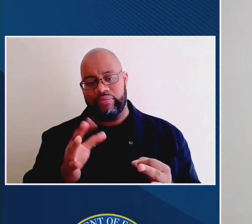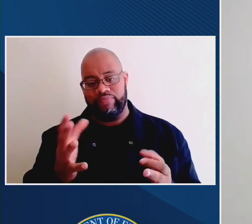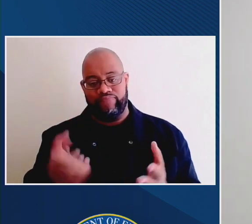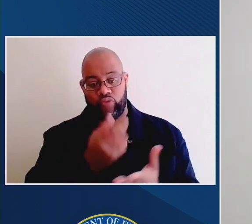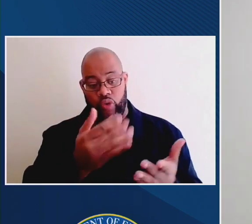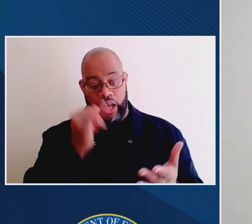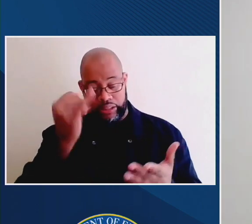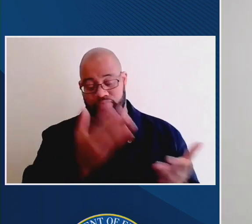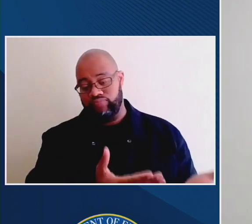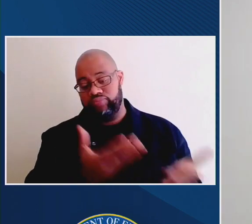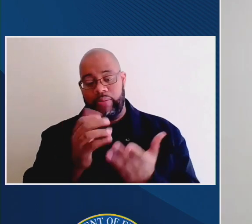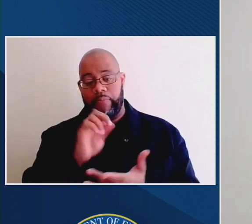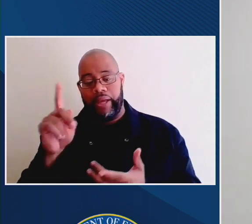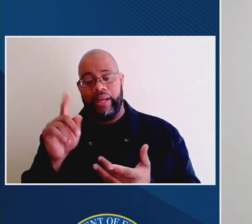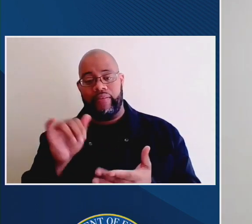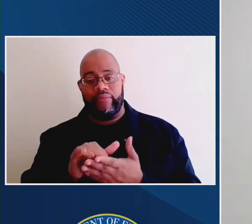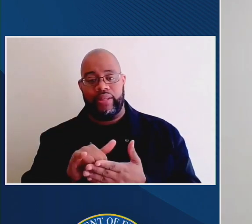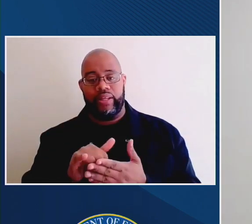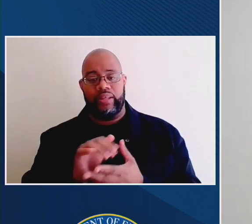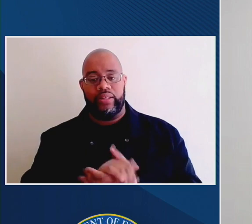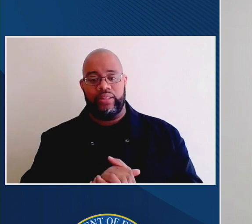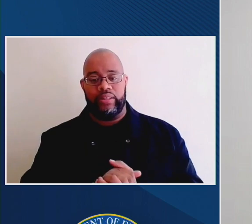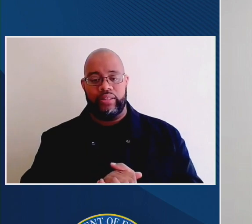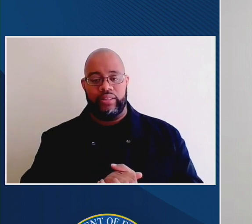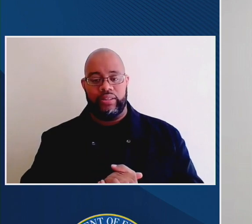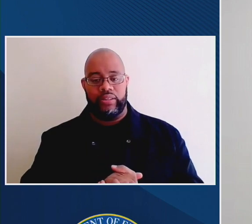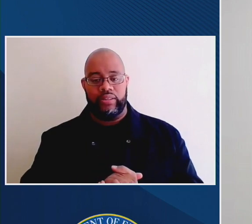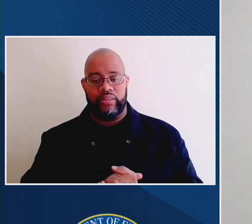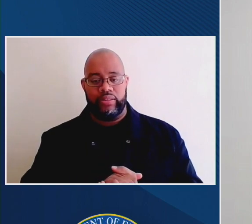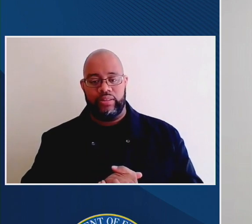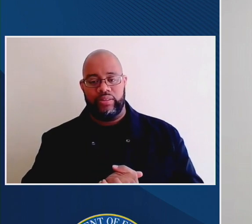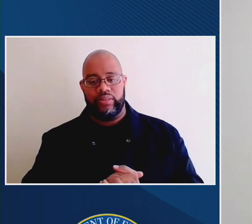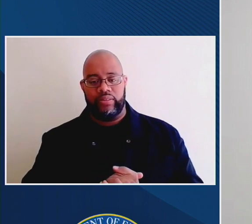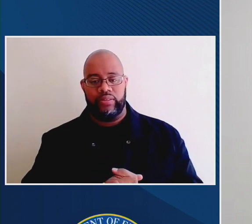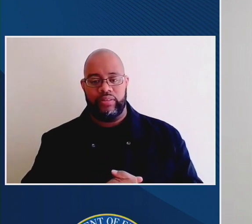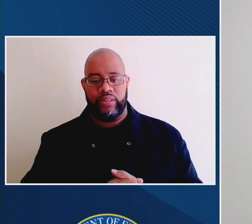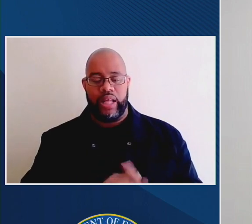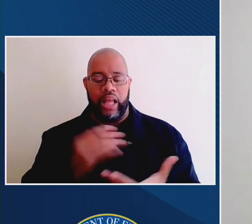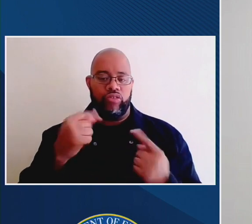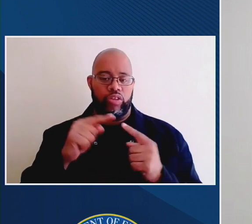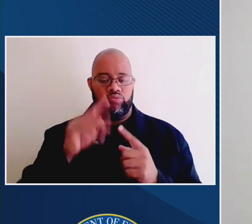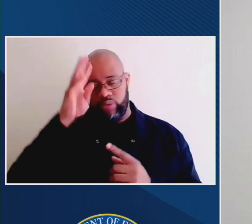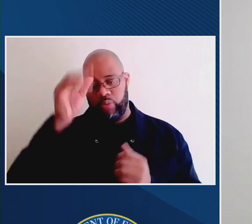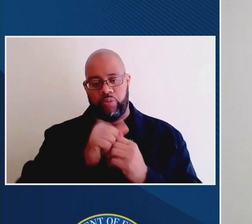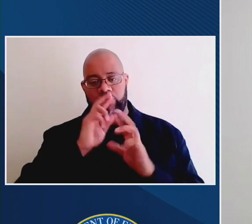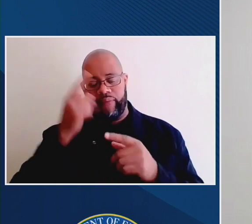talk more about it in between sessions, and and either and come up with a response for you.